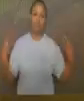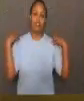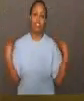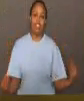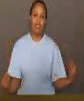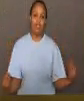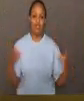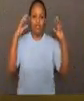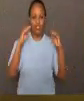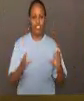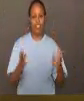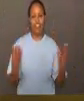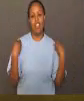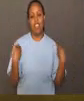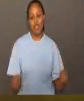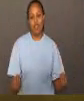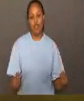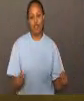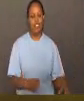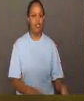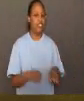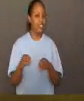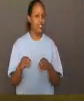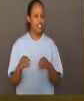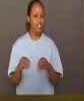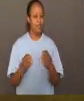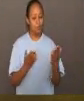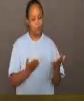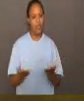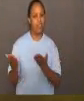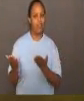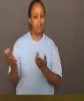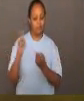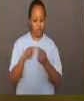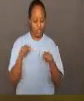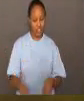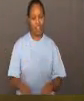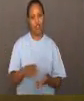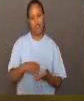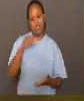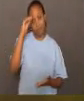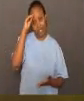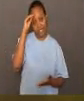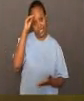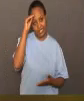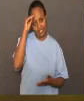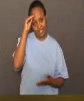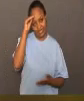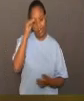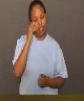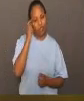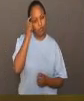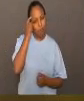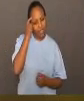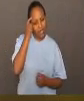Hello, teacher. Hello, students. Welcome to today's lesson on having